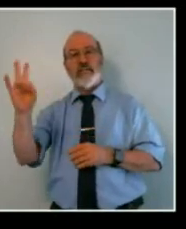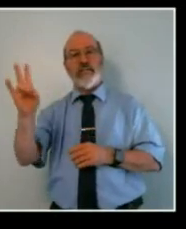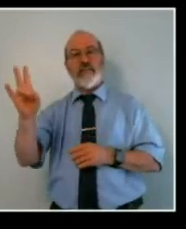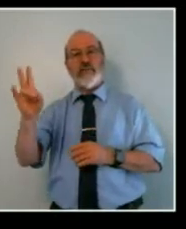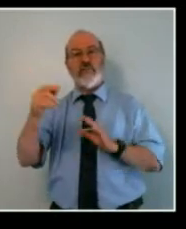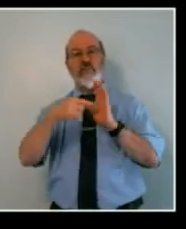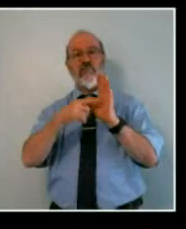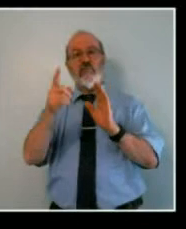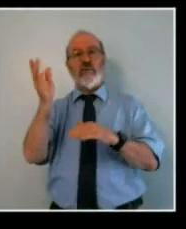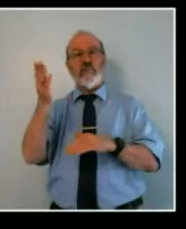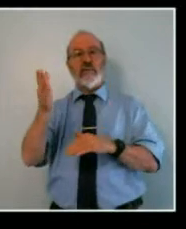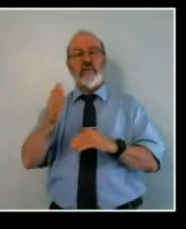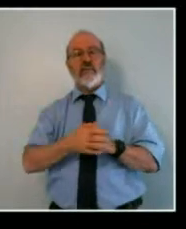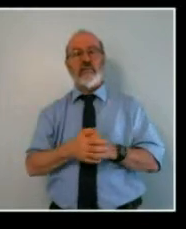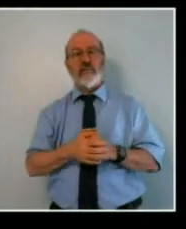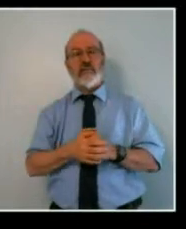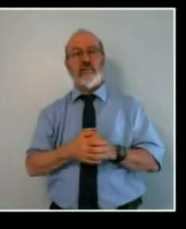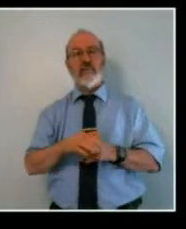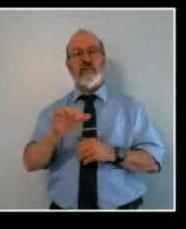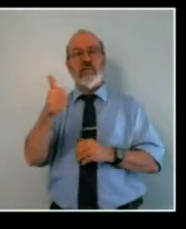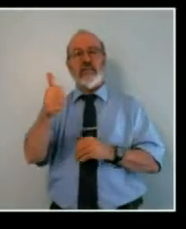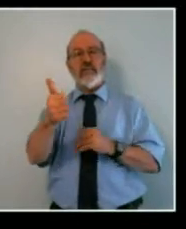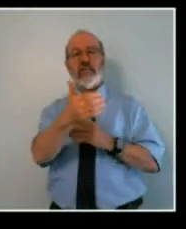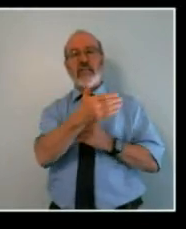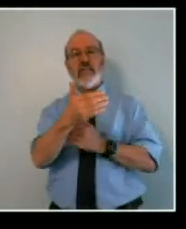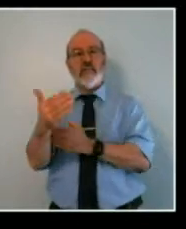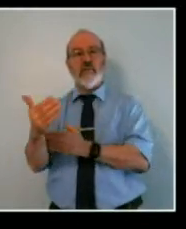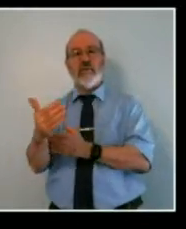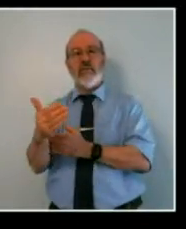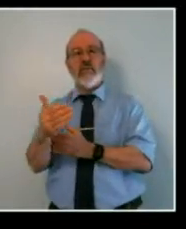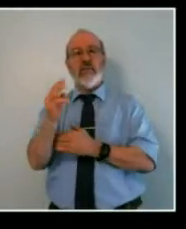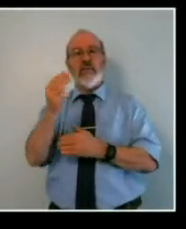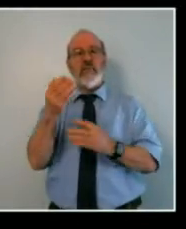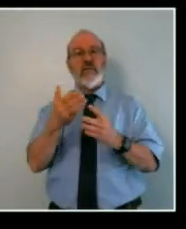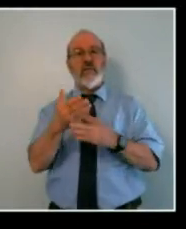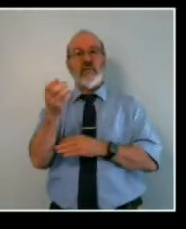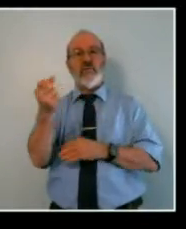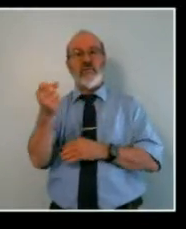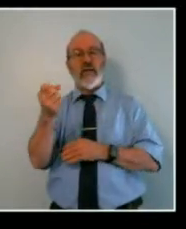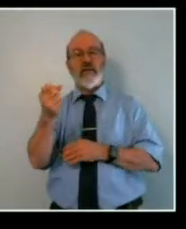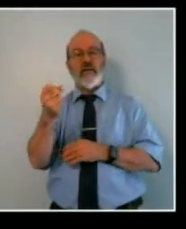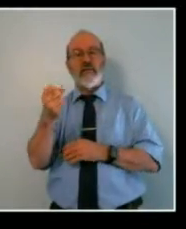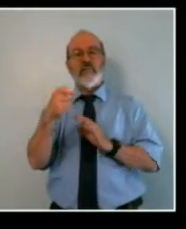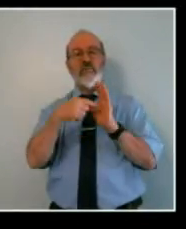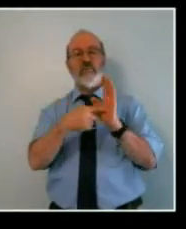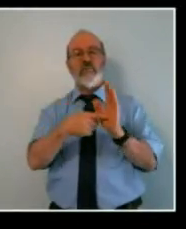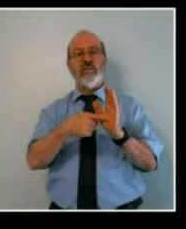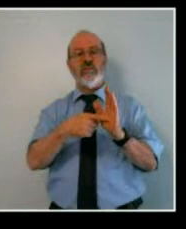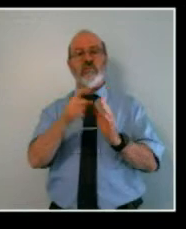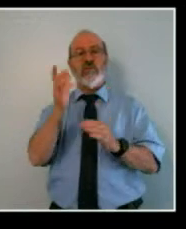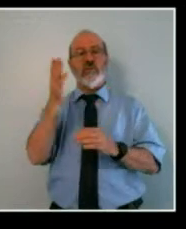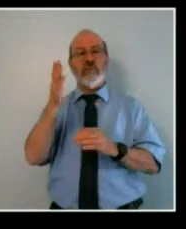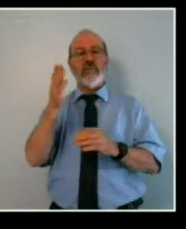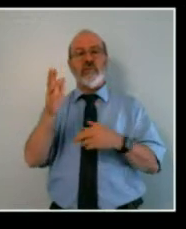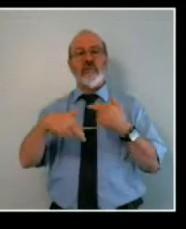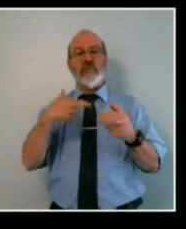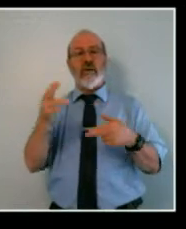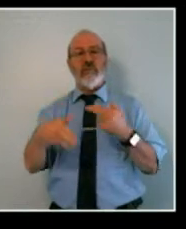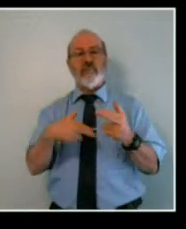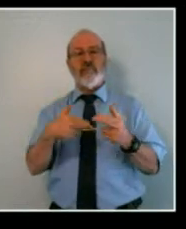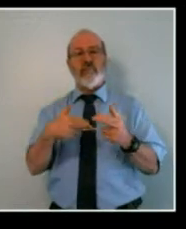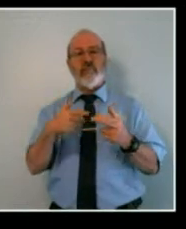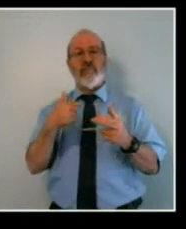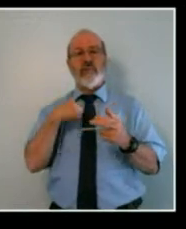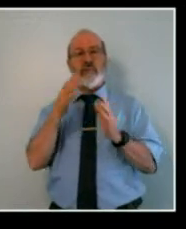the messages. At 10 o'clock every morning, Monday through Saturday, we'll be showing you one of those revival messages. And I'm going to be praying